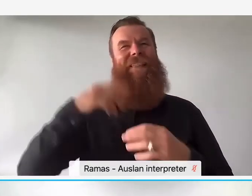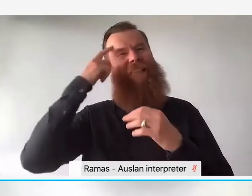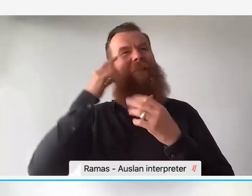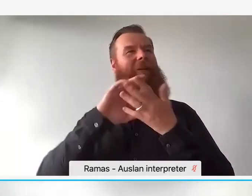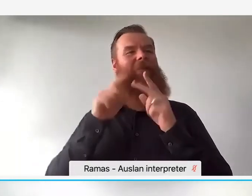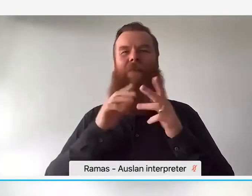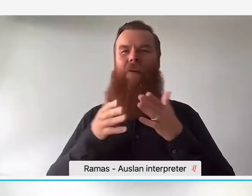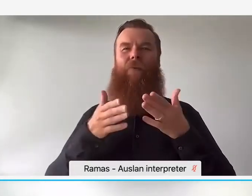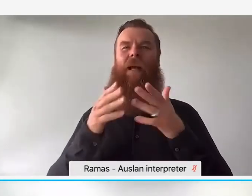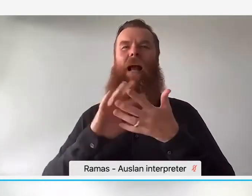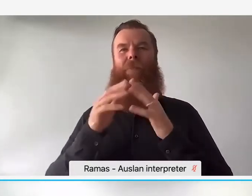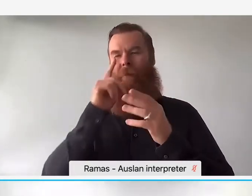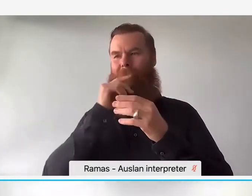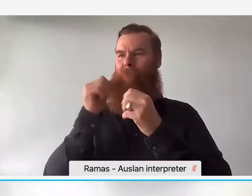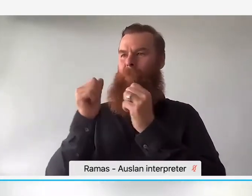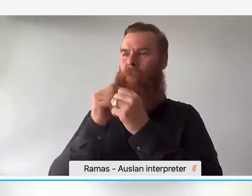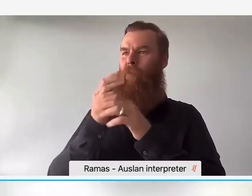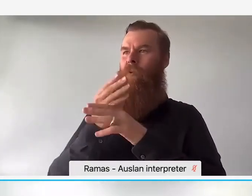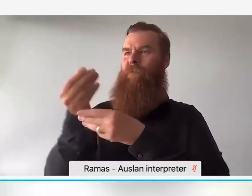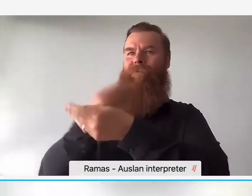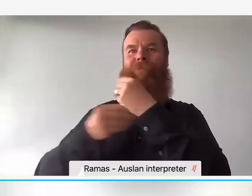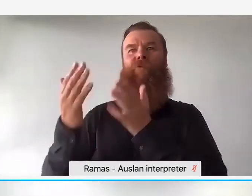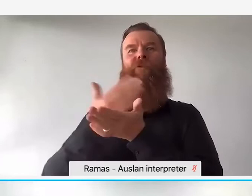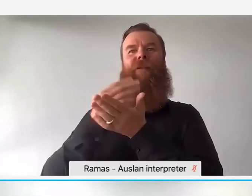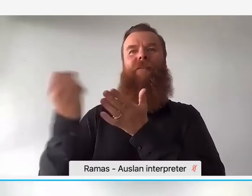document exchange for future uplifts.